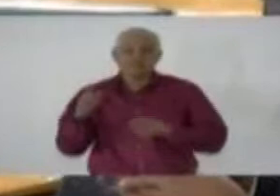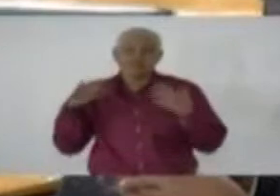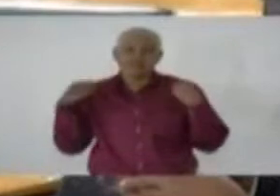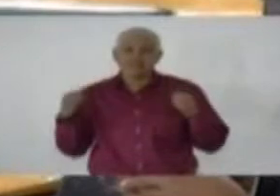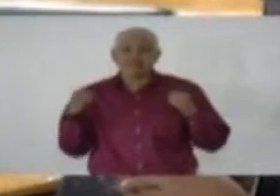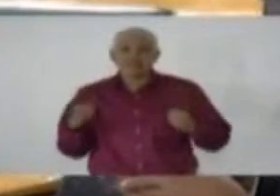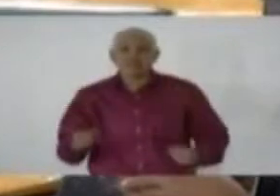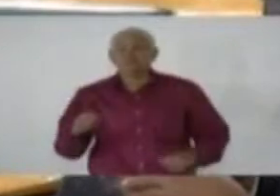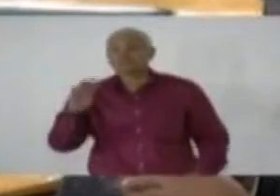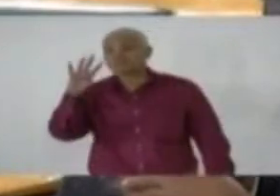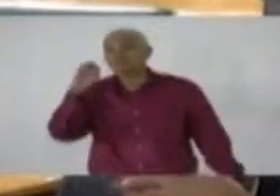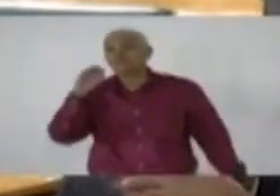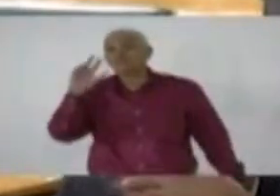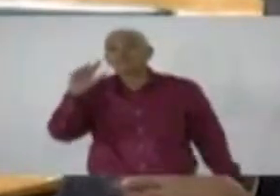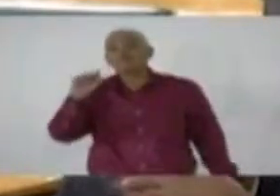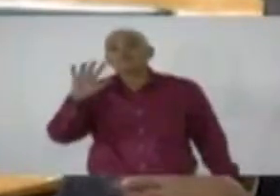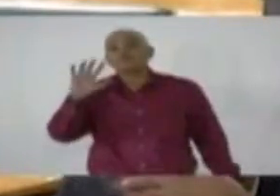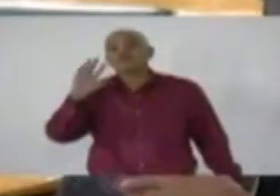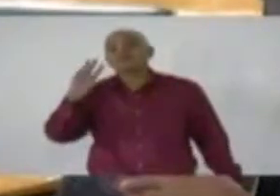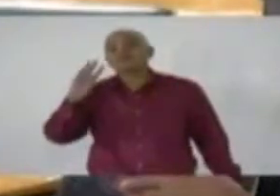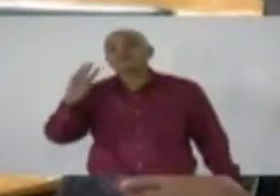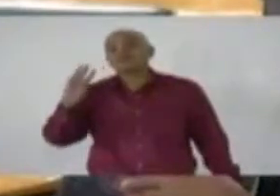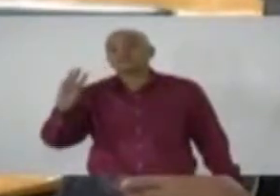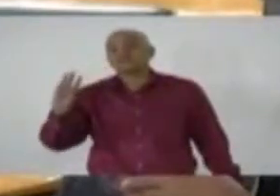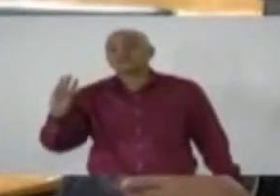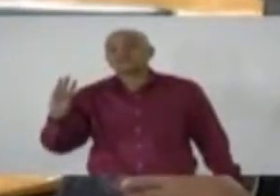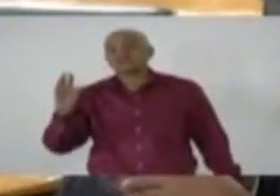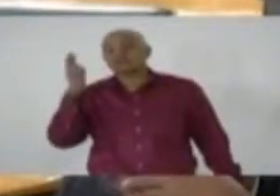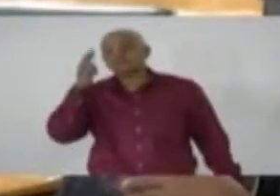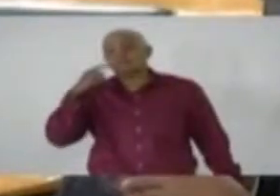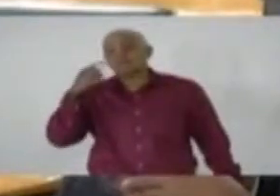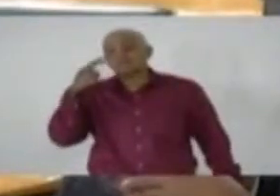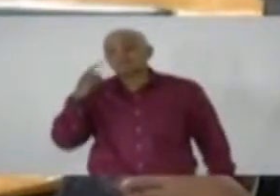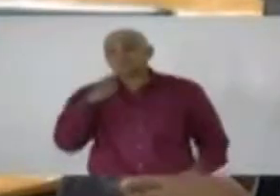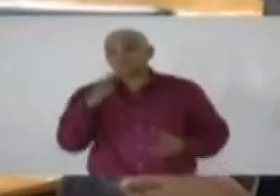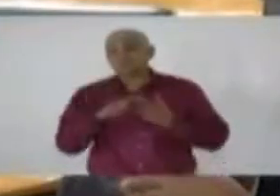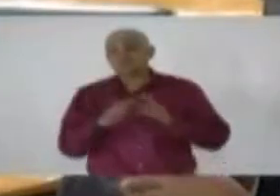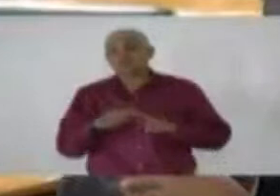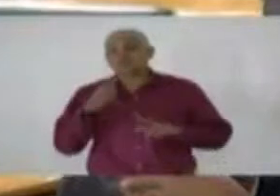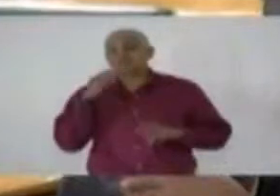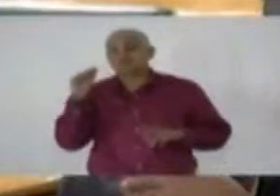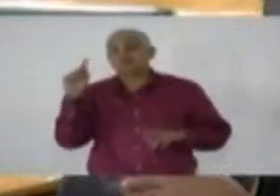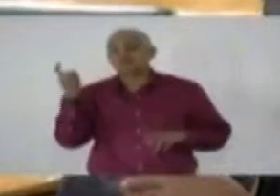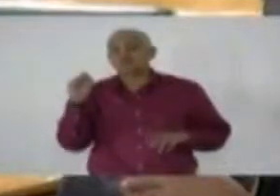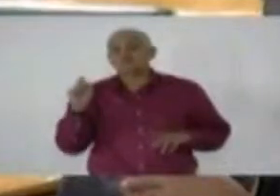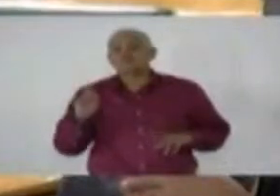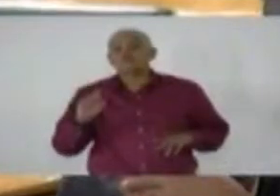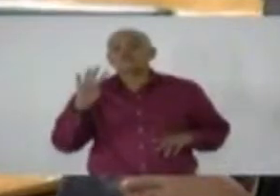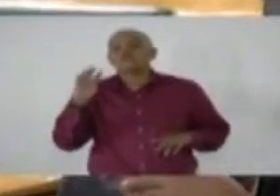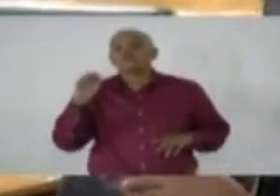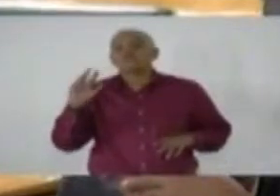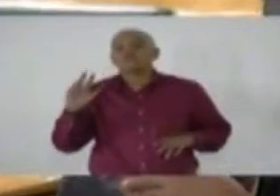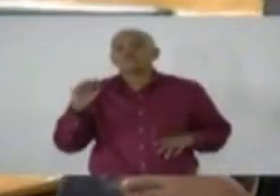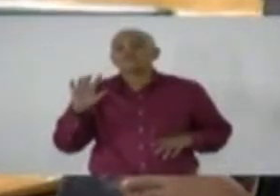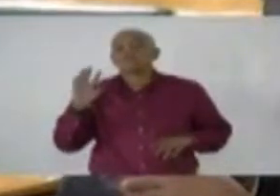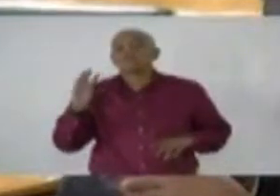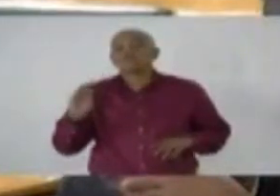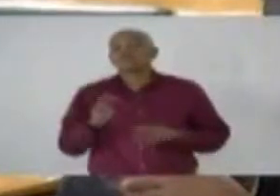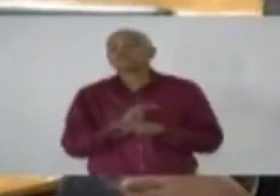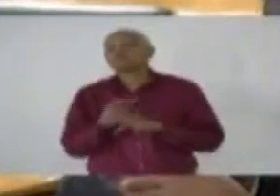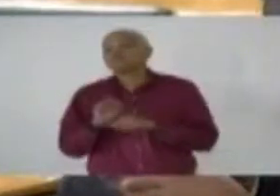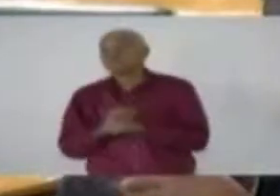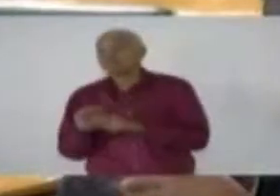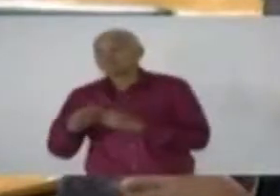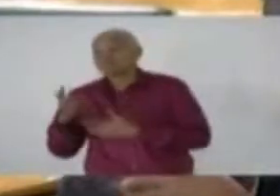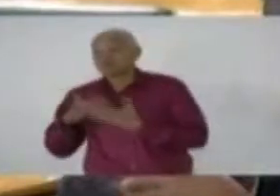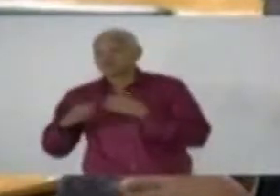Wellness. $403.56. There's a reason I'm telling you this, because I'm going to tell you where the money is coming from. The Ministry of Labour and Social Security.